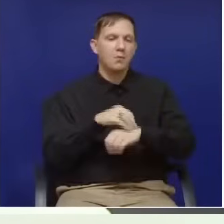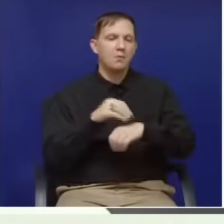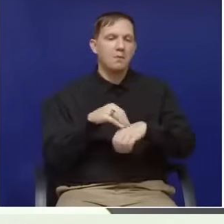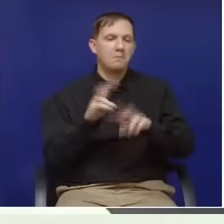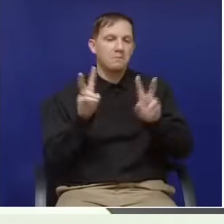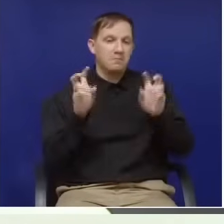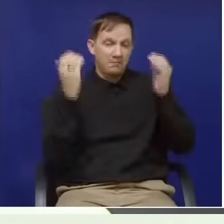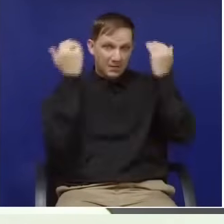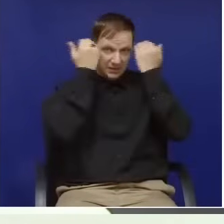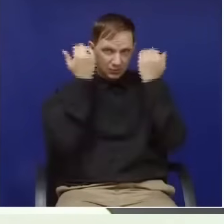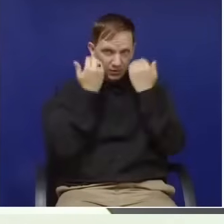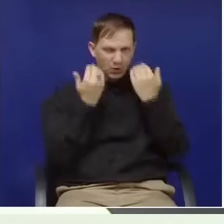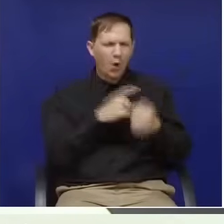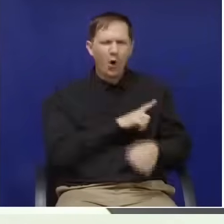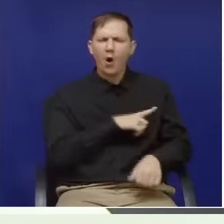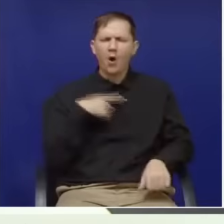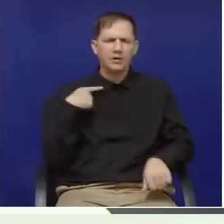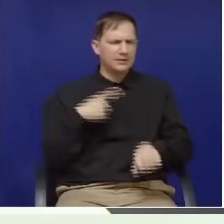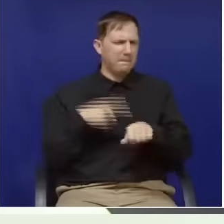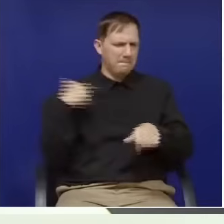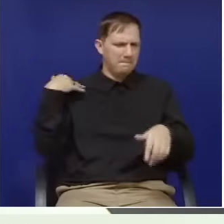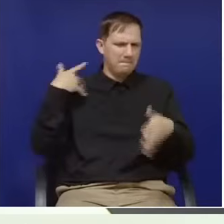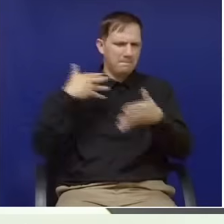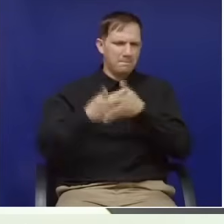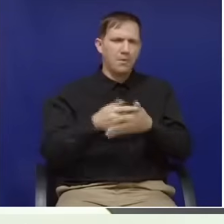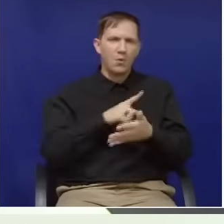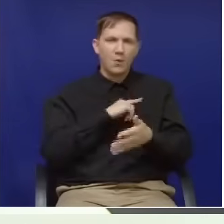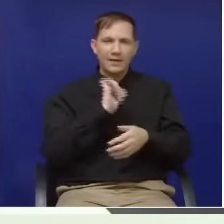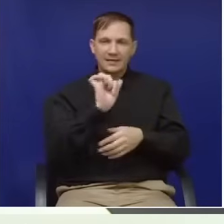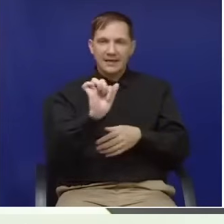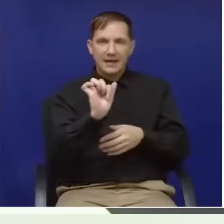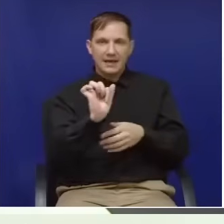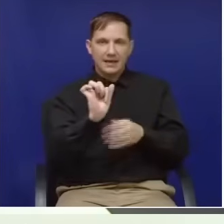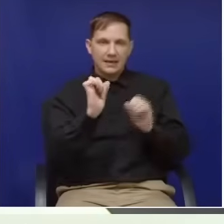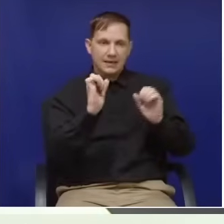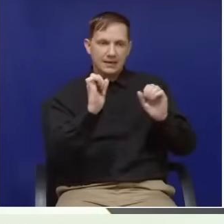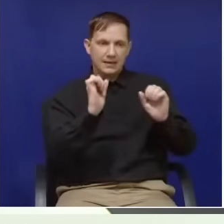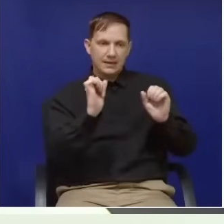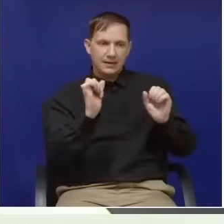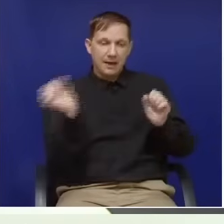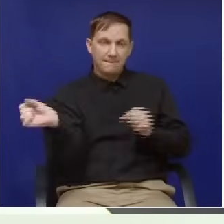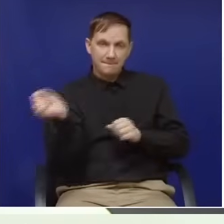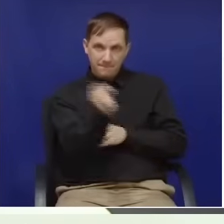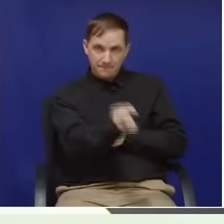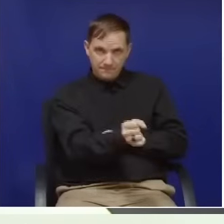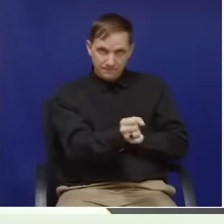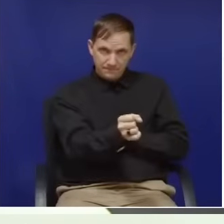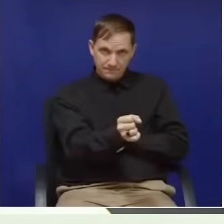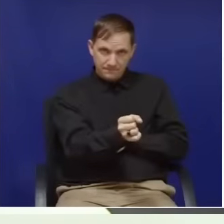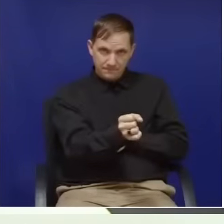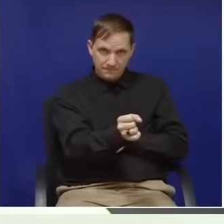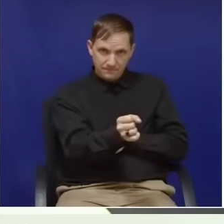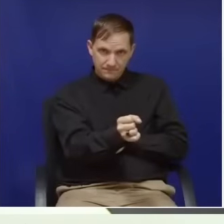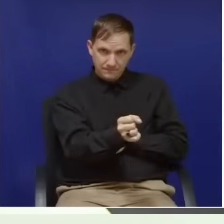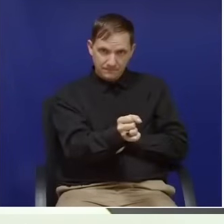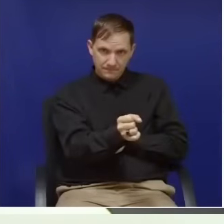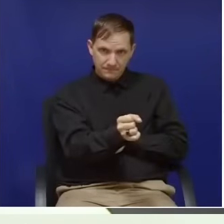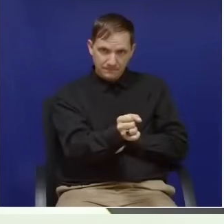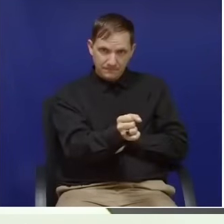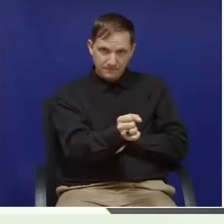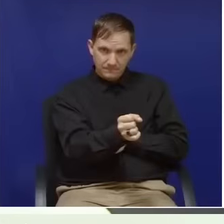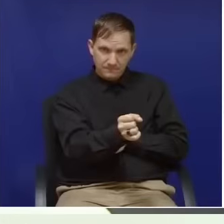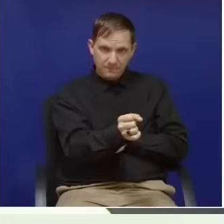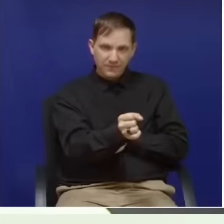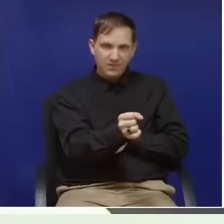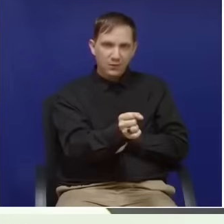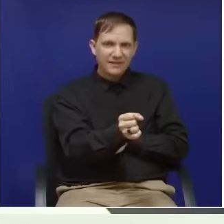comes very far, because if you look at their condition of employment between them and judges are separate, yes. Because if you look at the